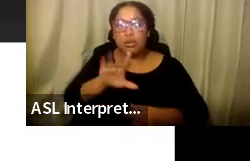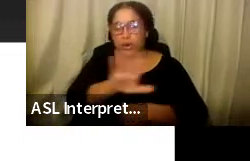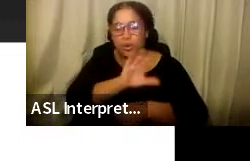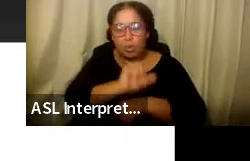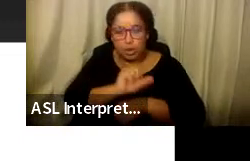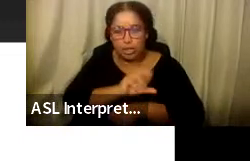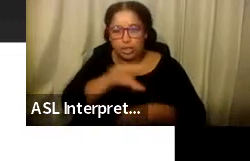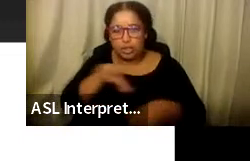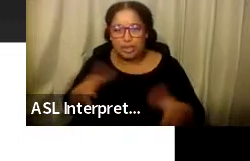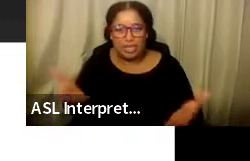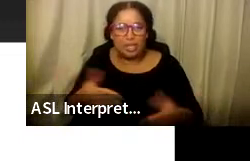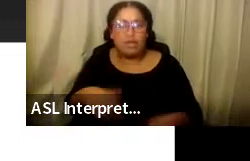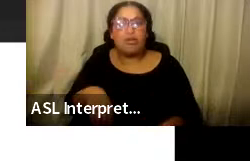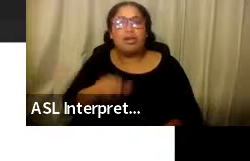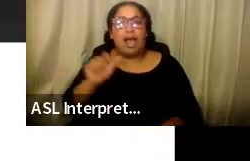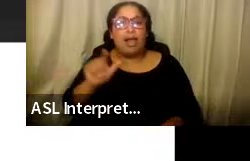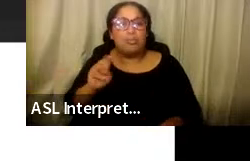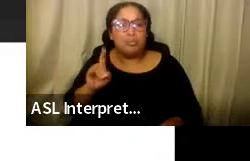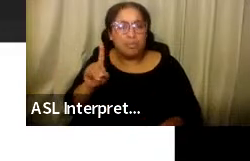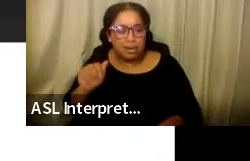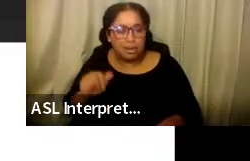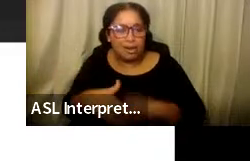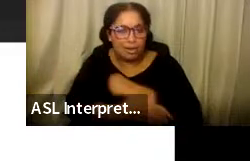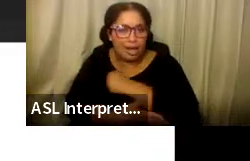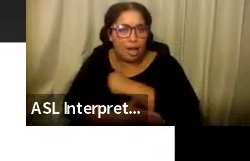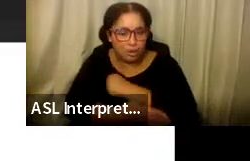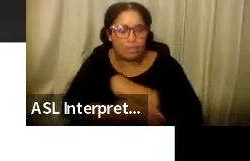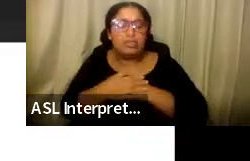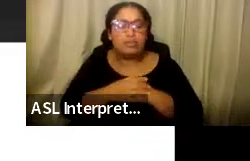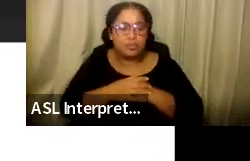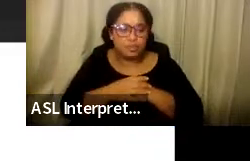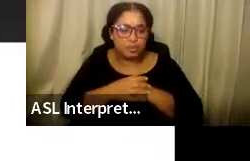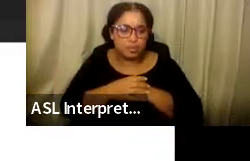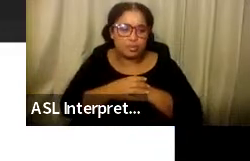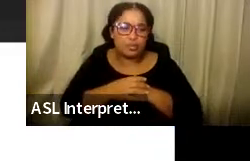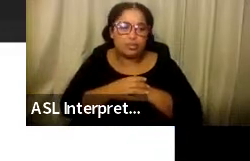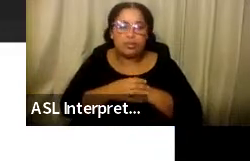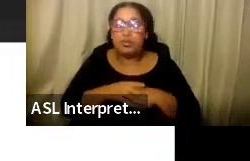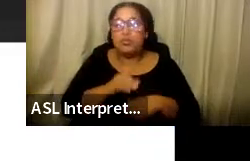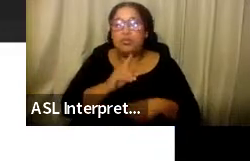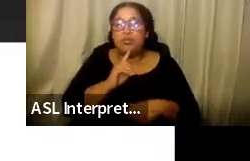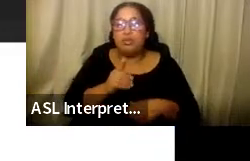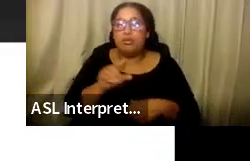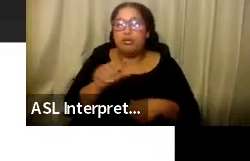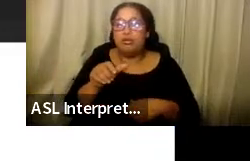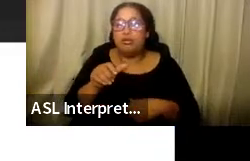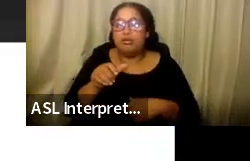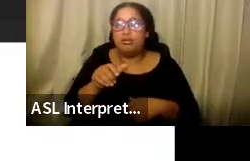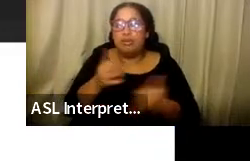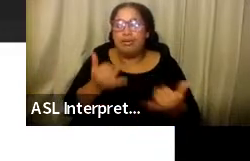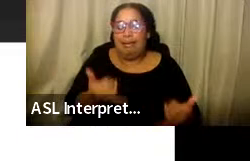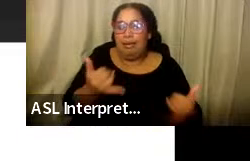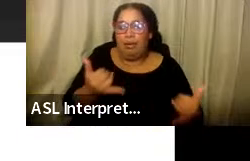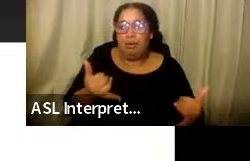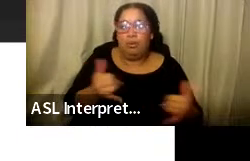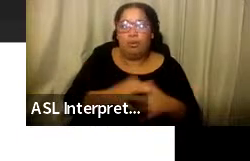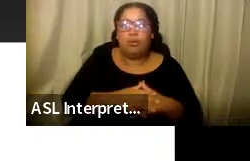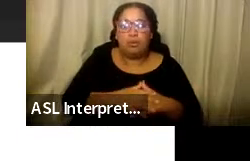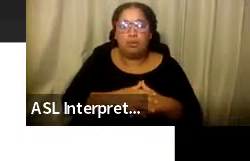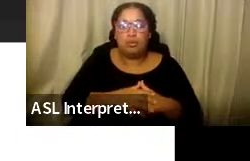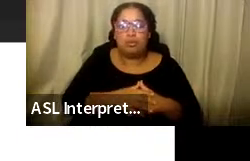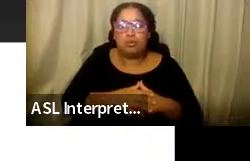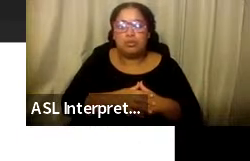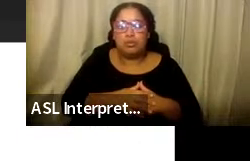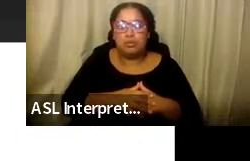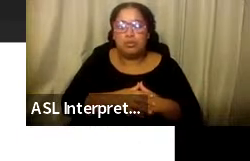in Alameda County is going to become more important. So right now, the other thing, and I think the discussion, and this is